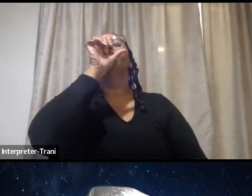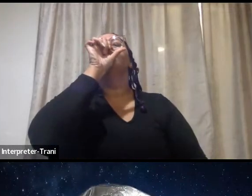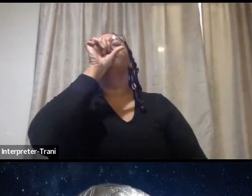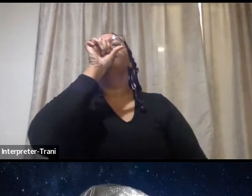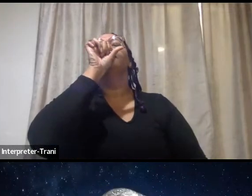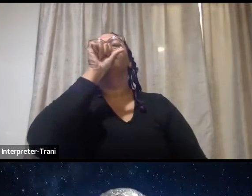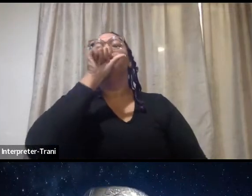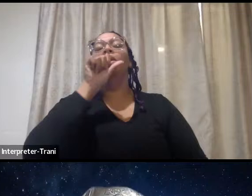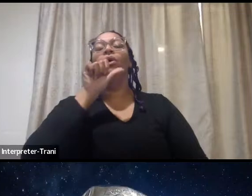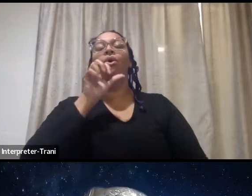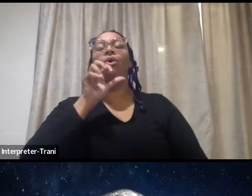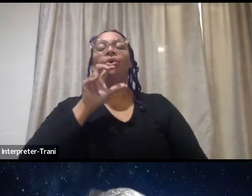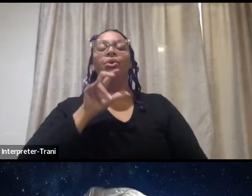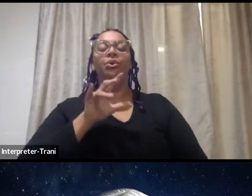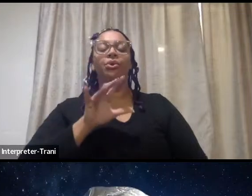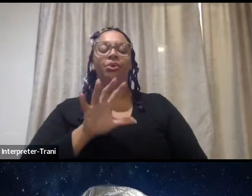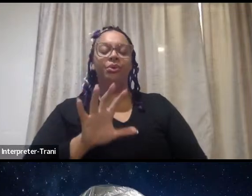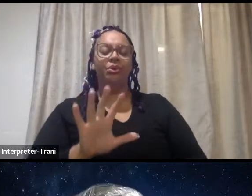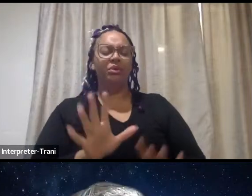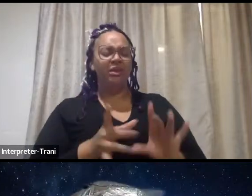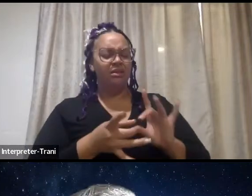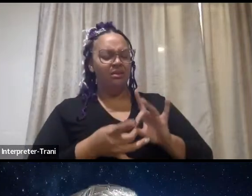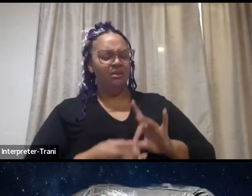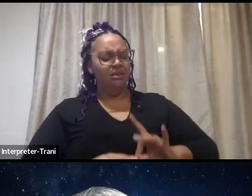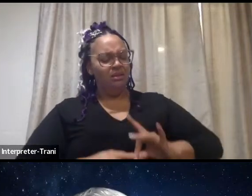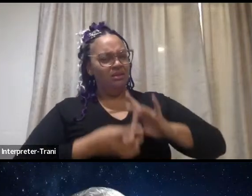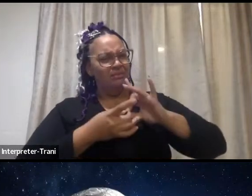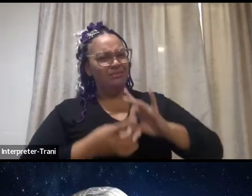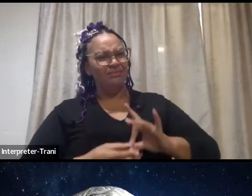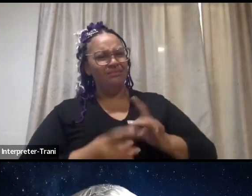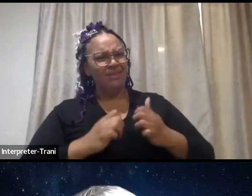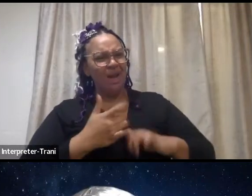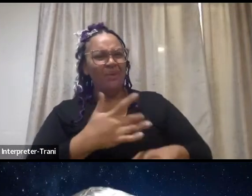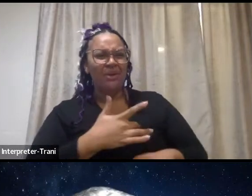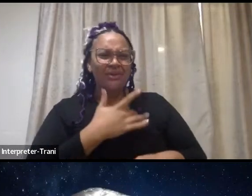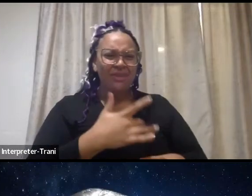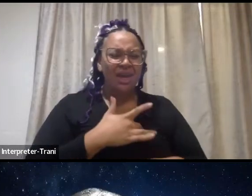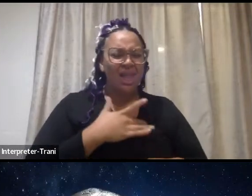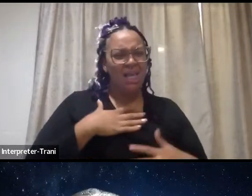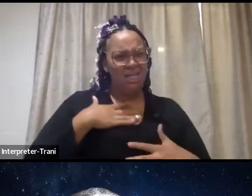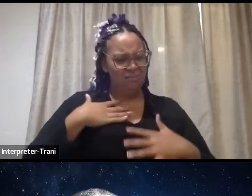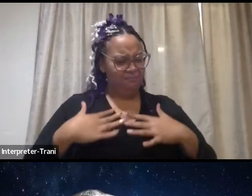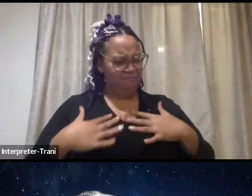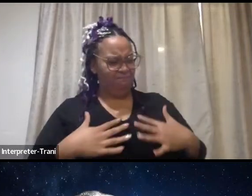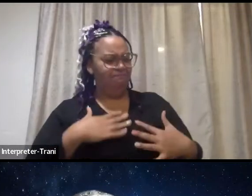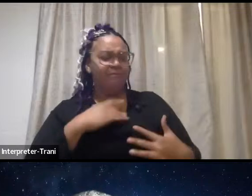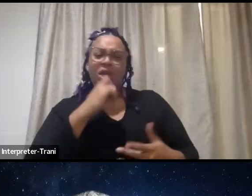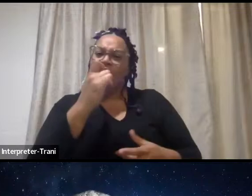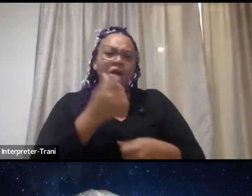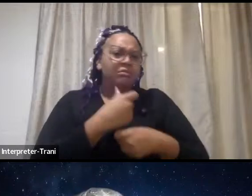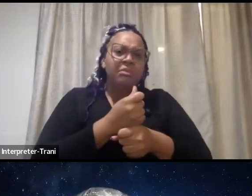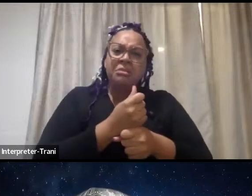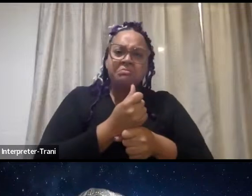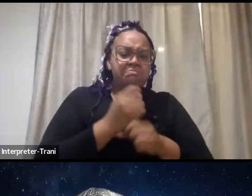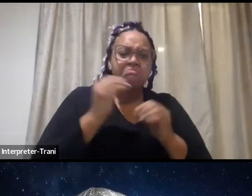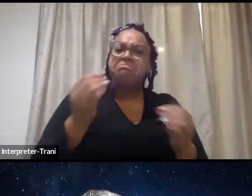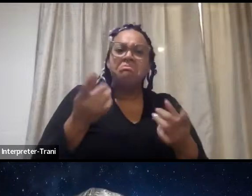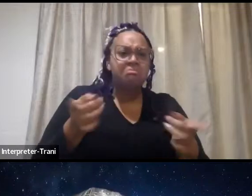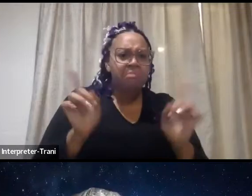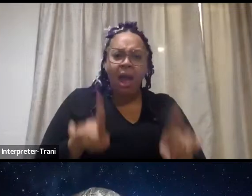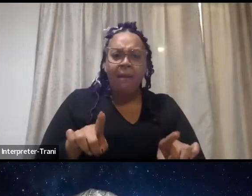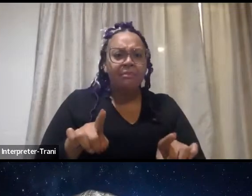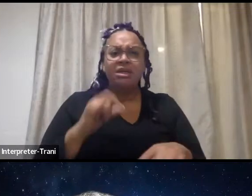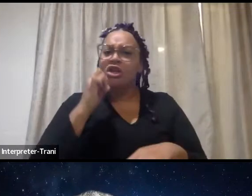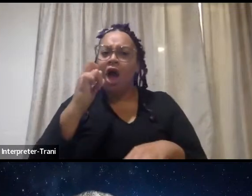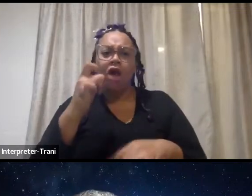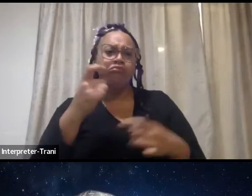to check in with your body, not trying to make anything happen, not trying to boss our